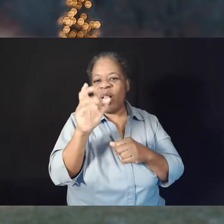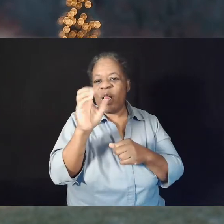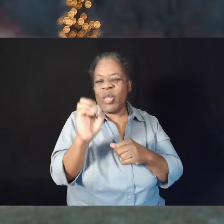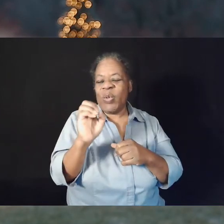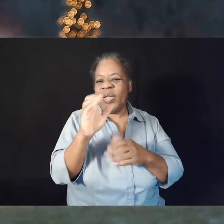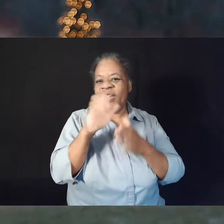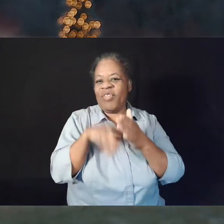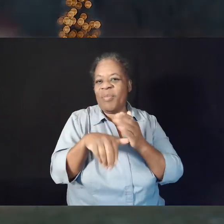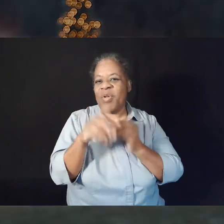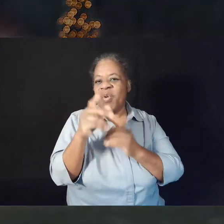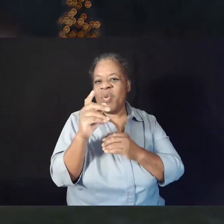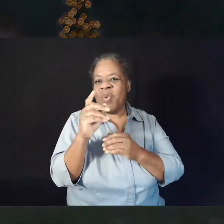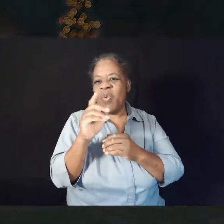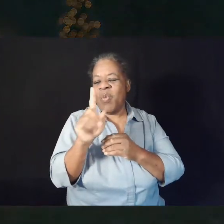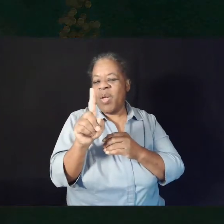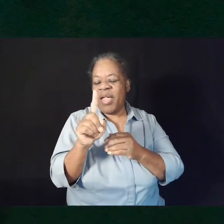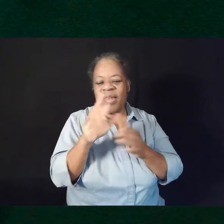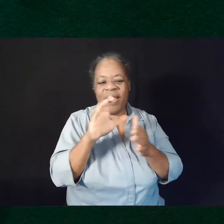through 25.